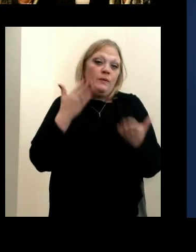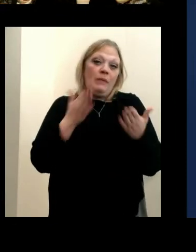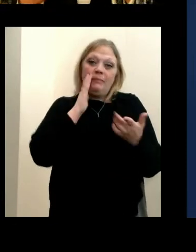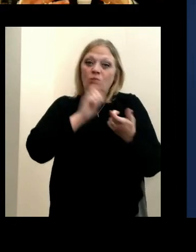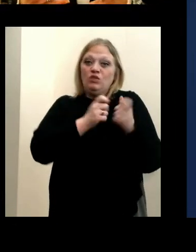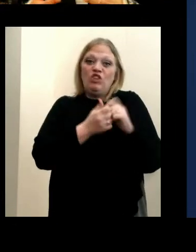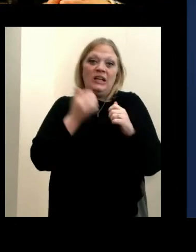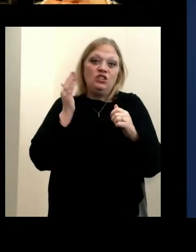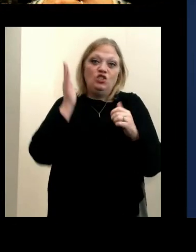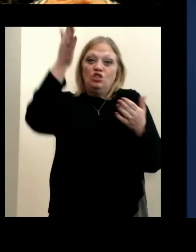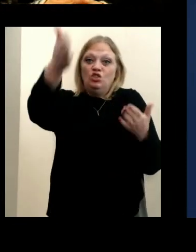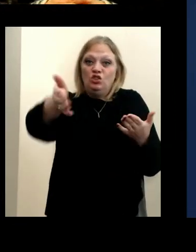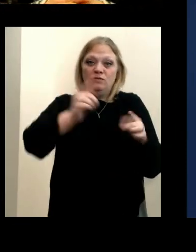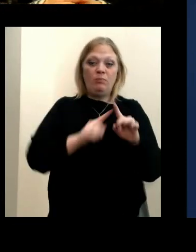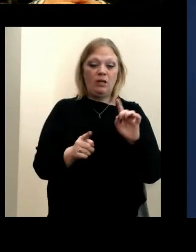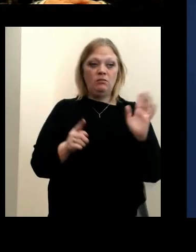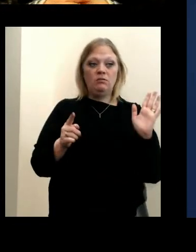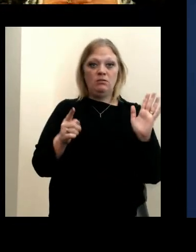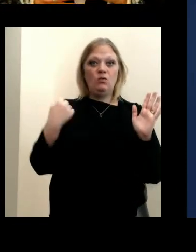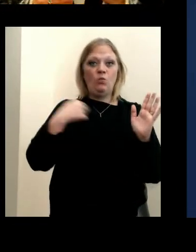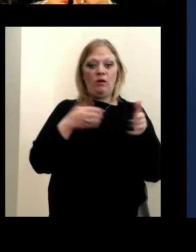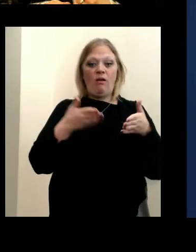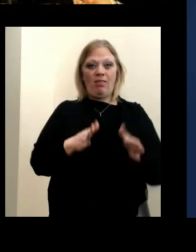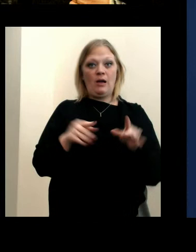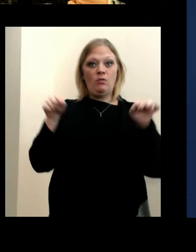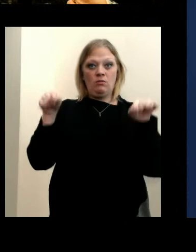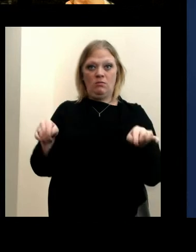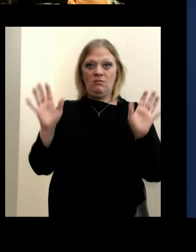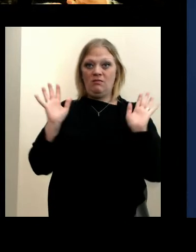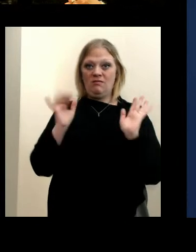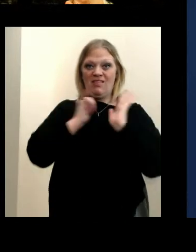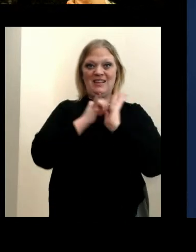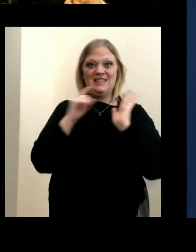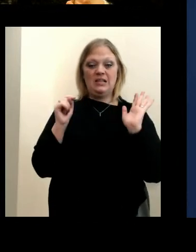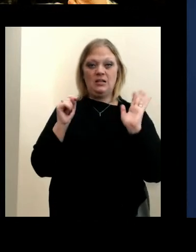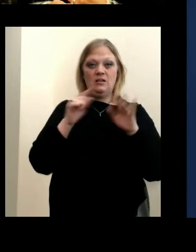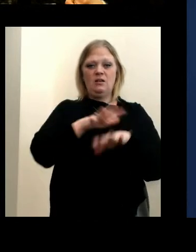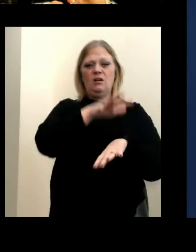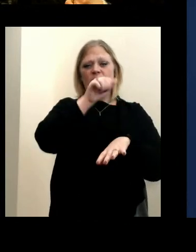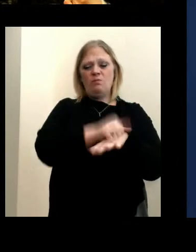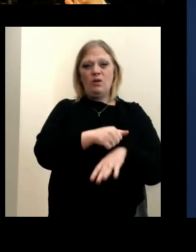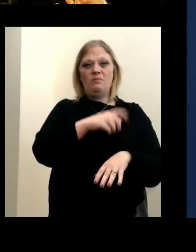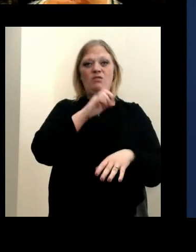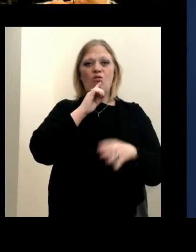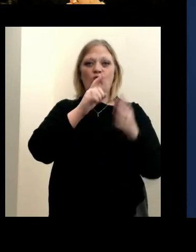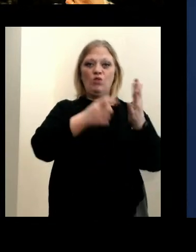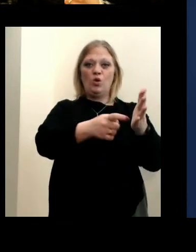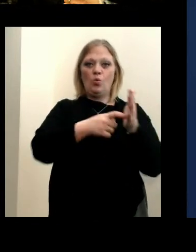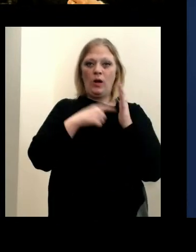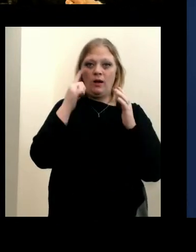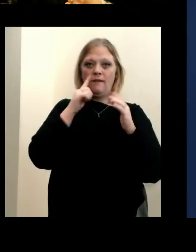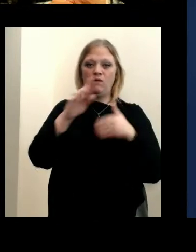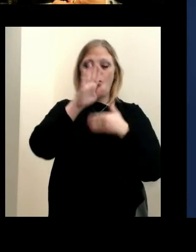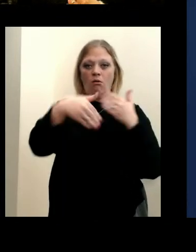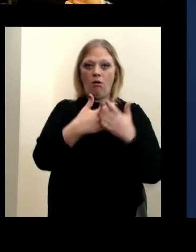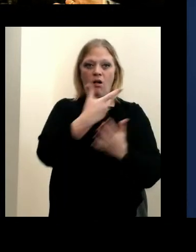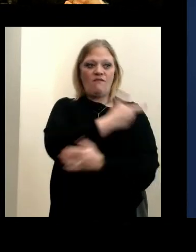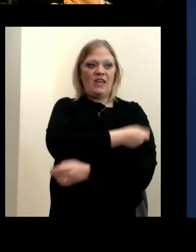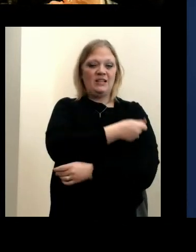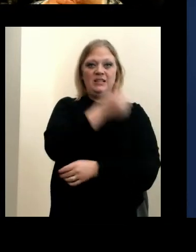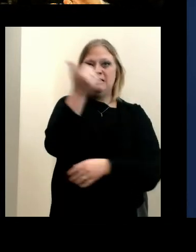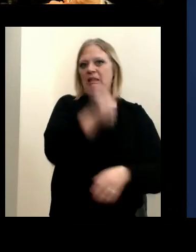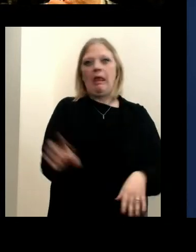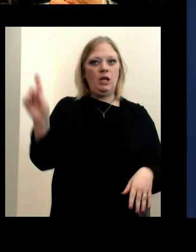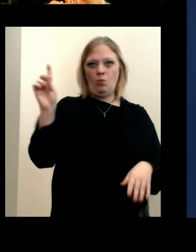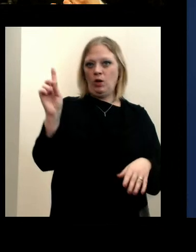future, but that's what we are allowed to do. And remember, appointments are required for all vaccines everywhere you go. So please